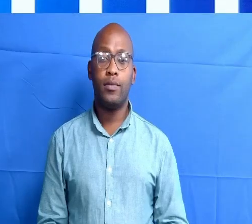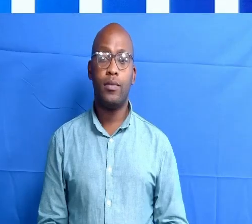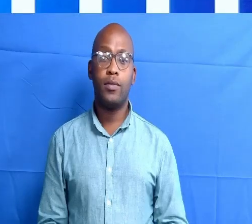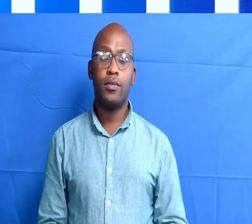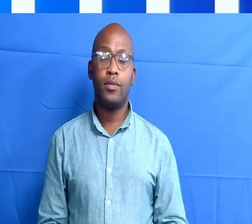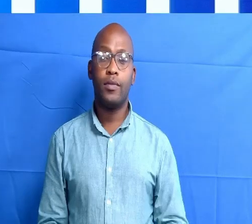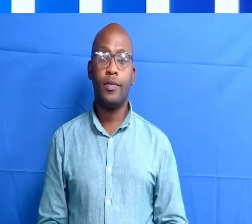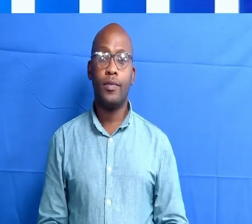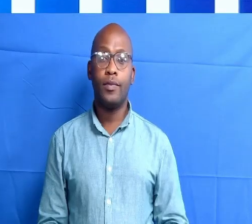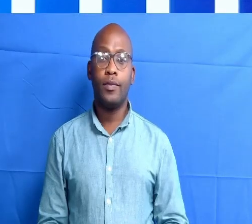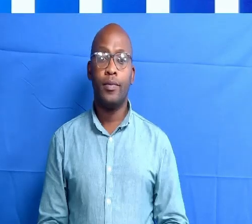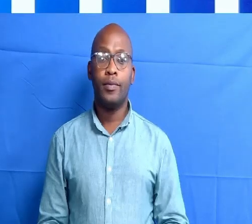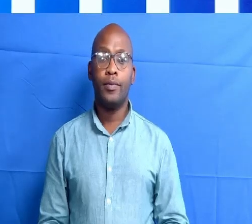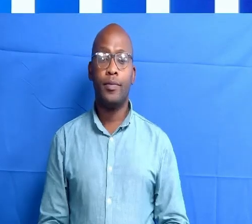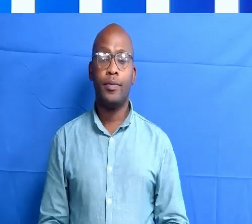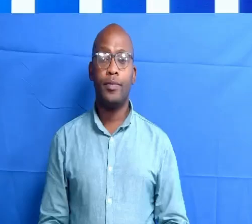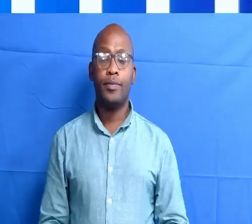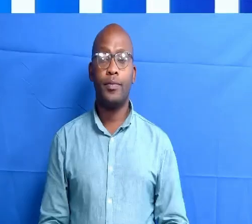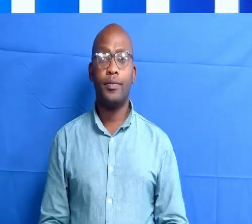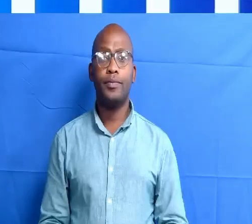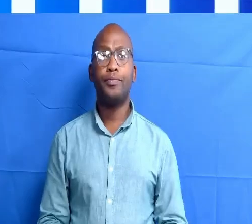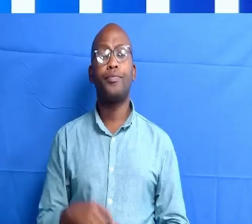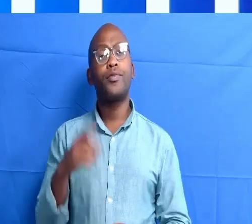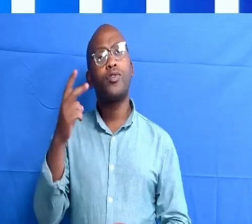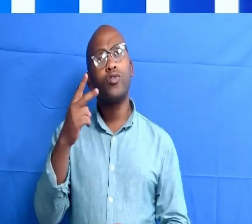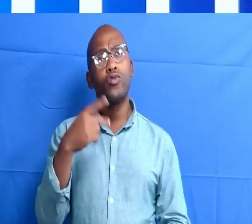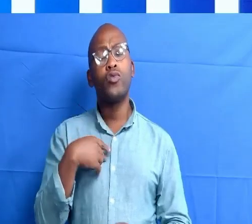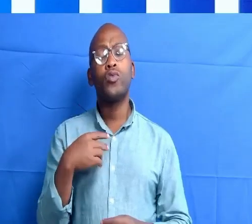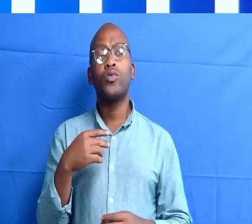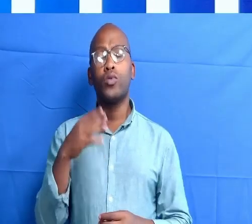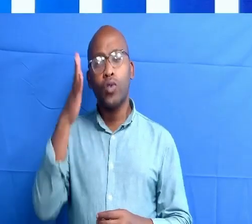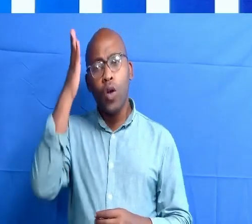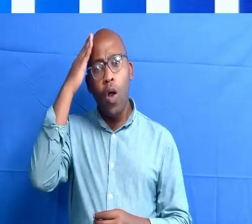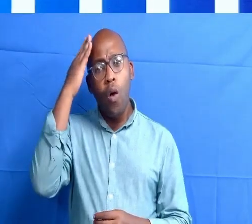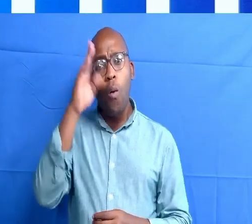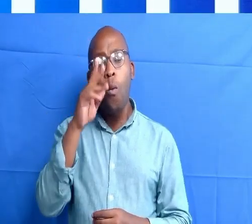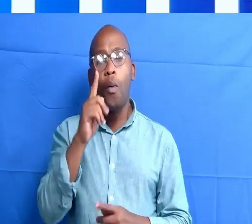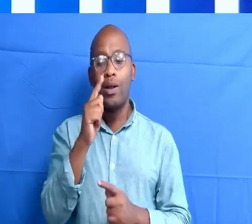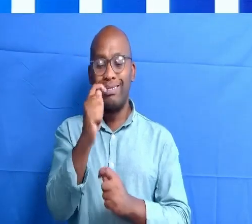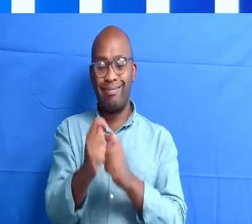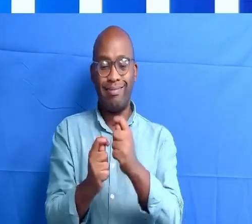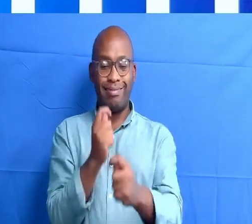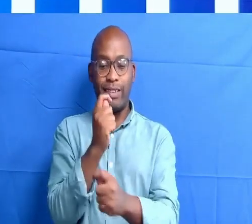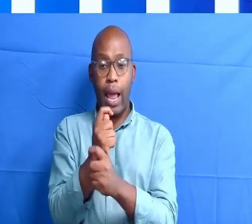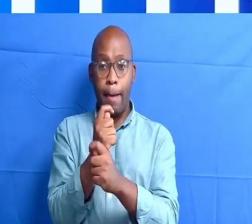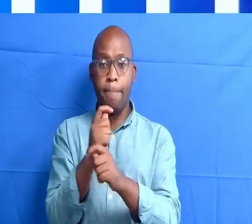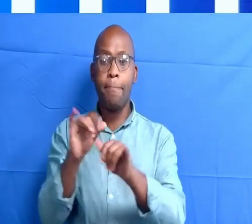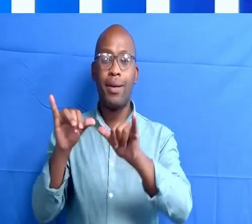There is also the types of scales, which is also being